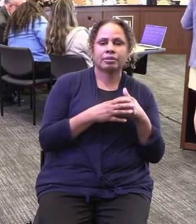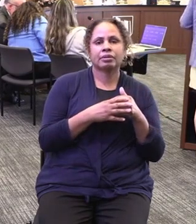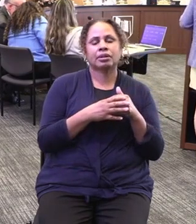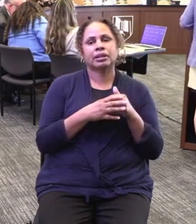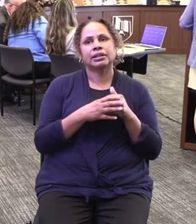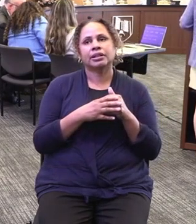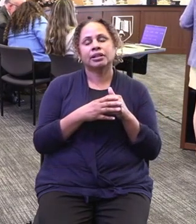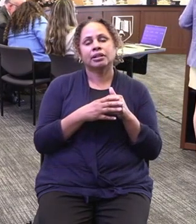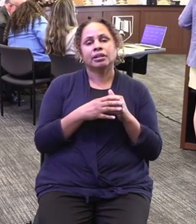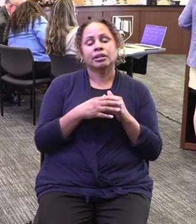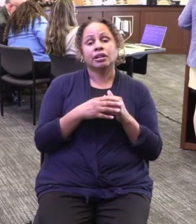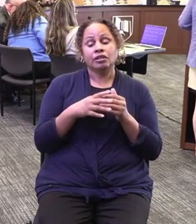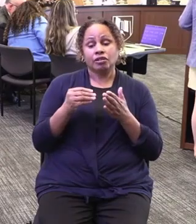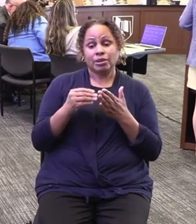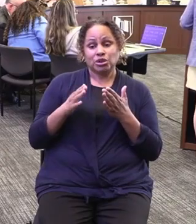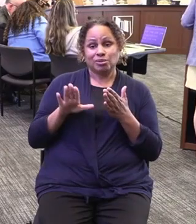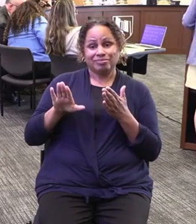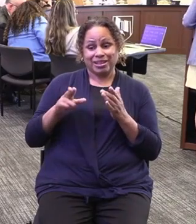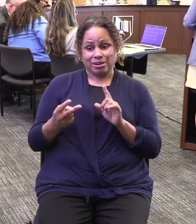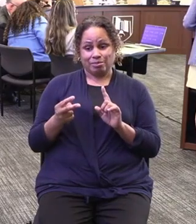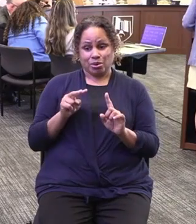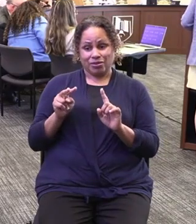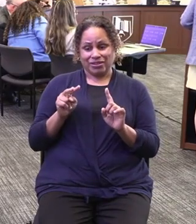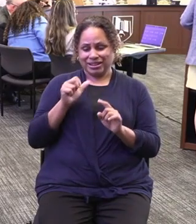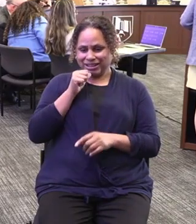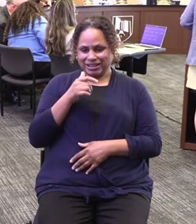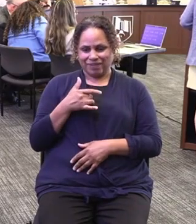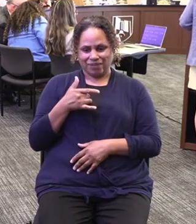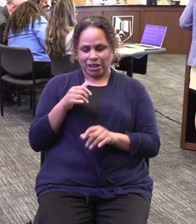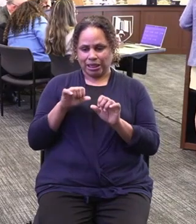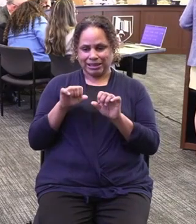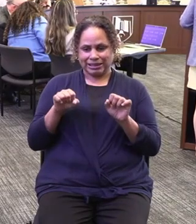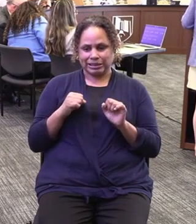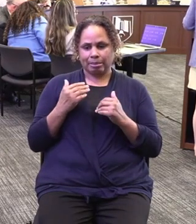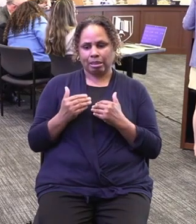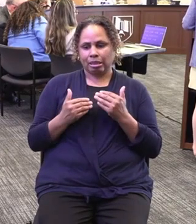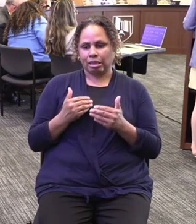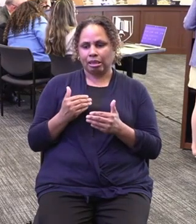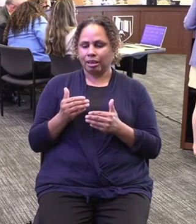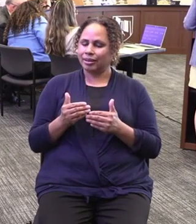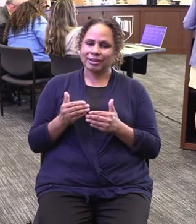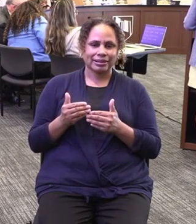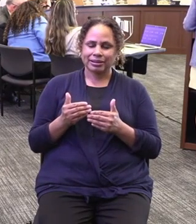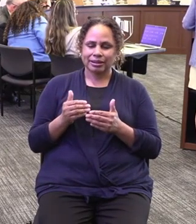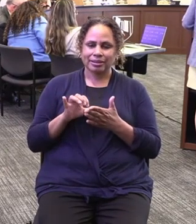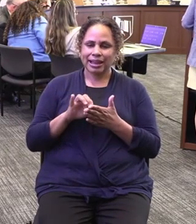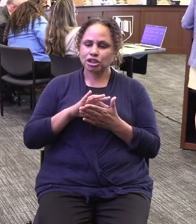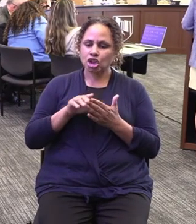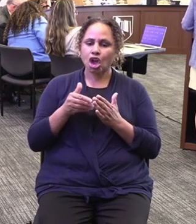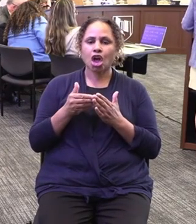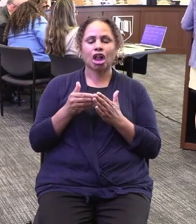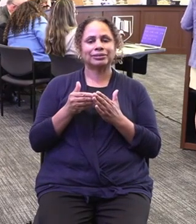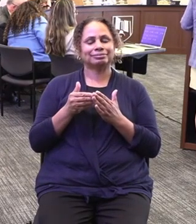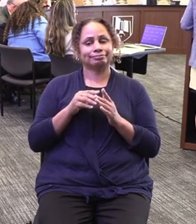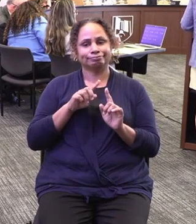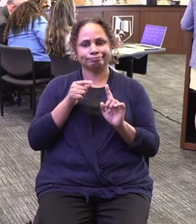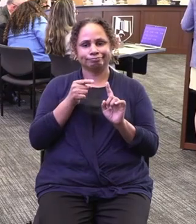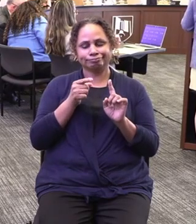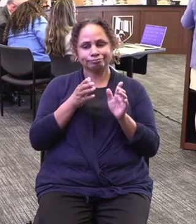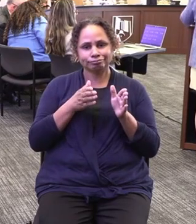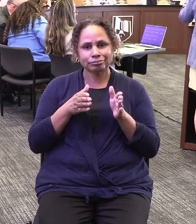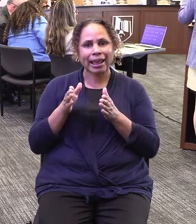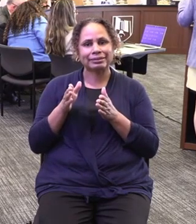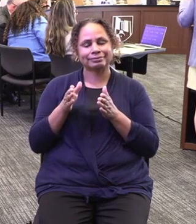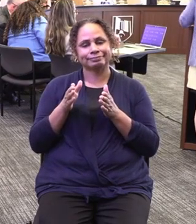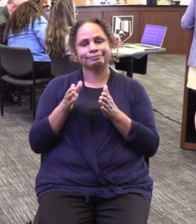From a student's point of view, though, it doesn't feel like a system. And that's all strategic on our part. It feels